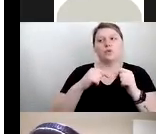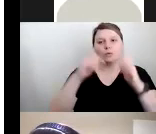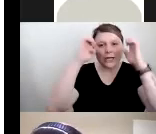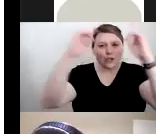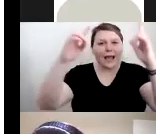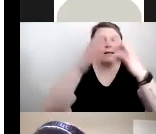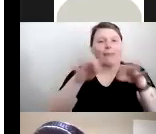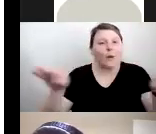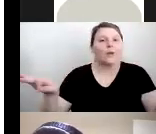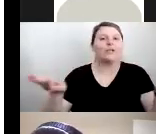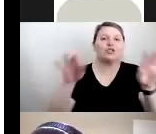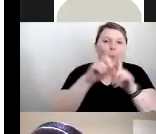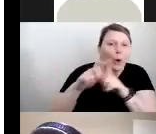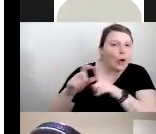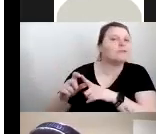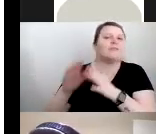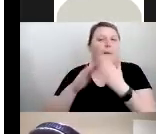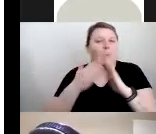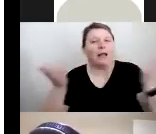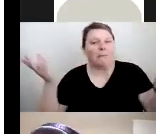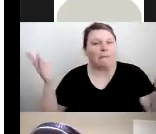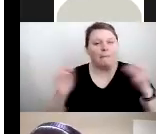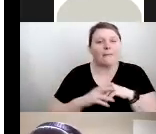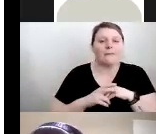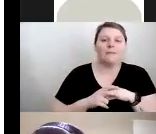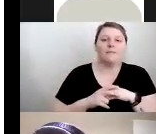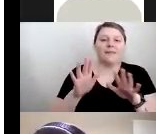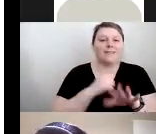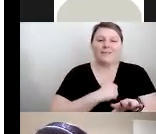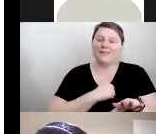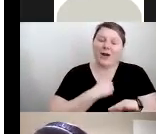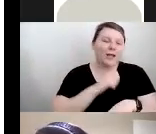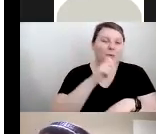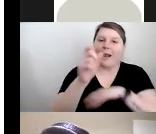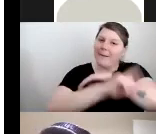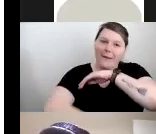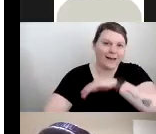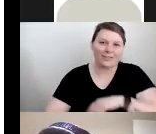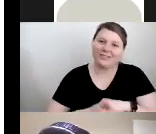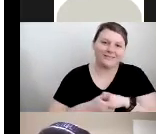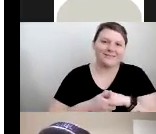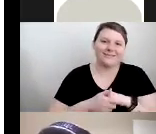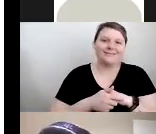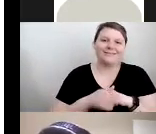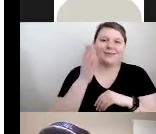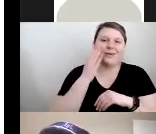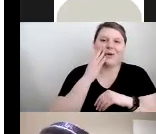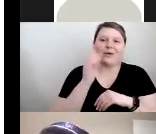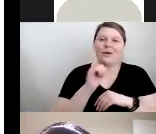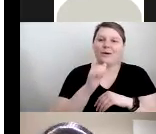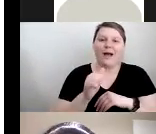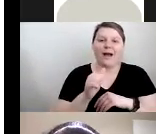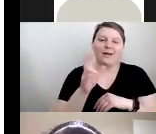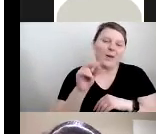just the community. So sorry, you will not be punished like an officer and a gentleman or Full Metal